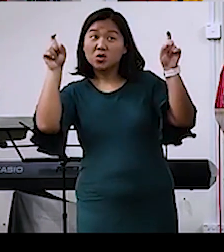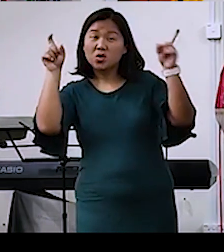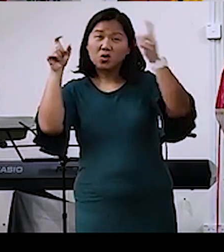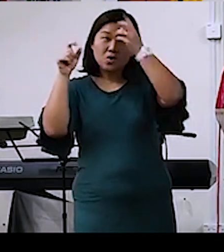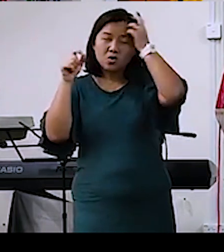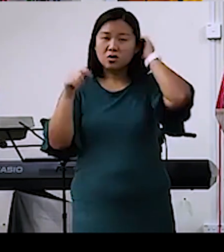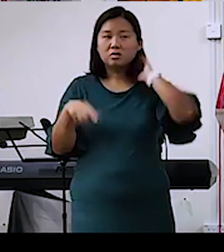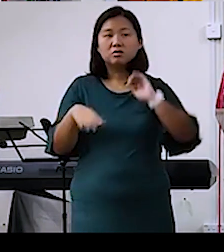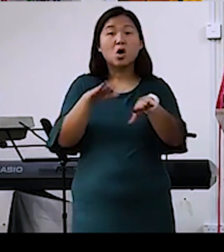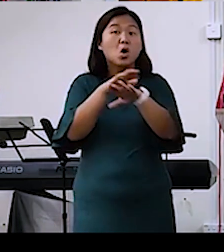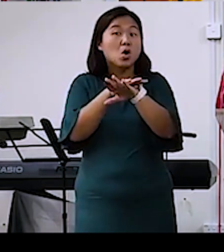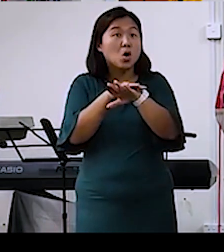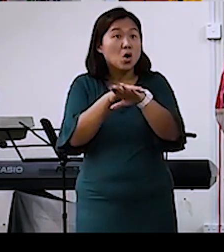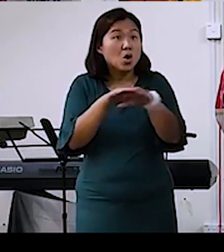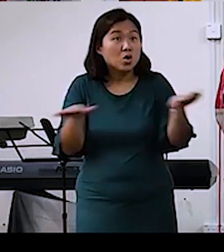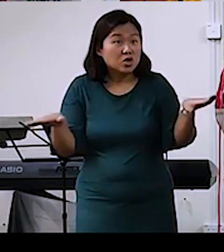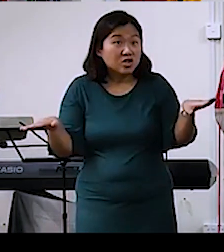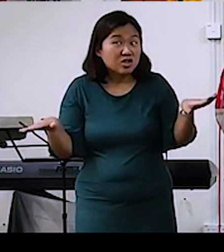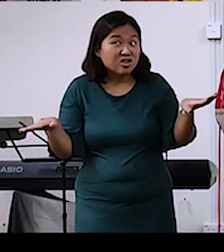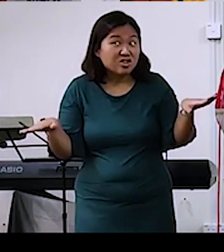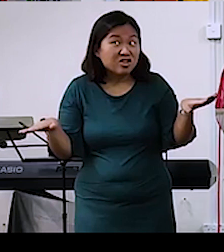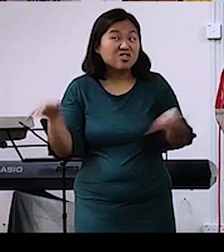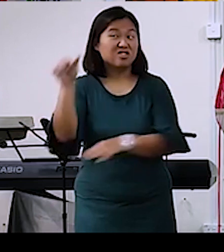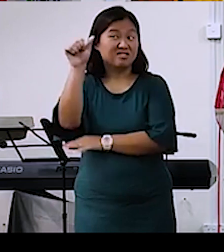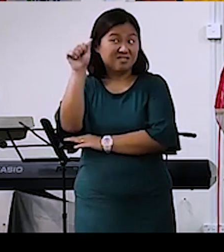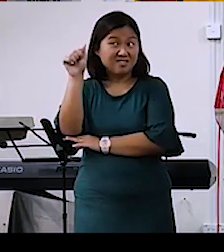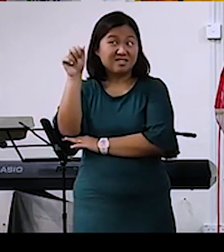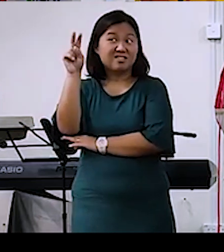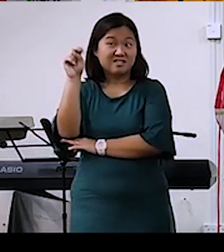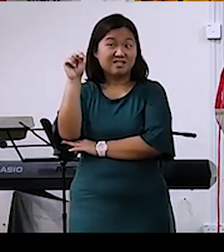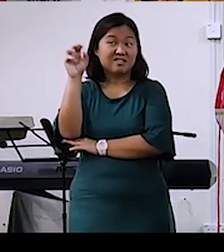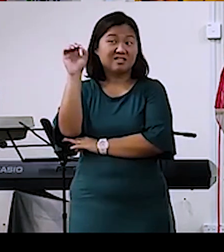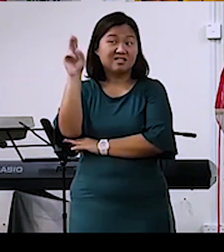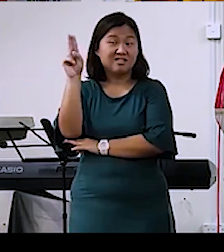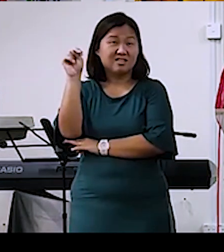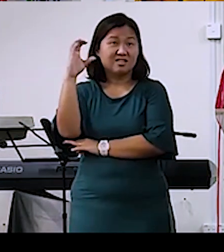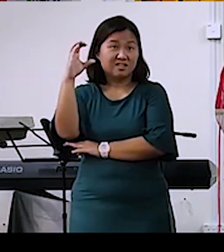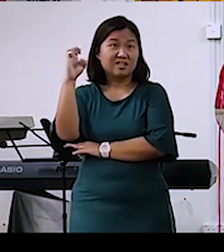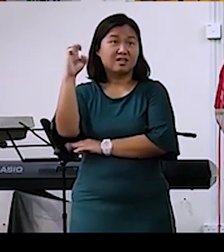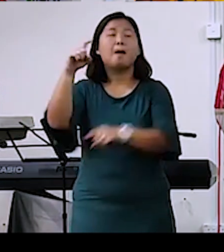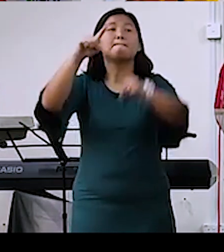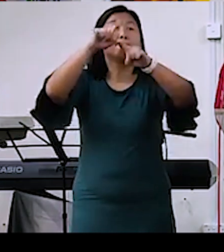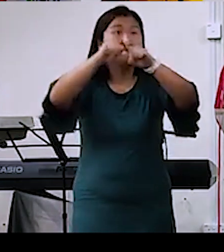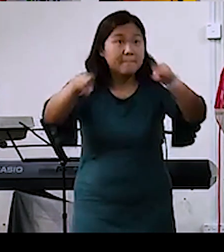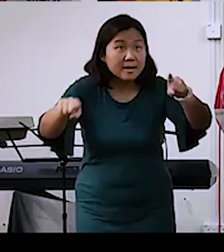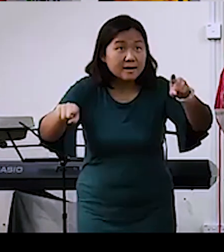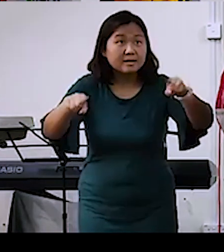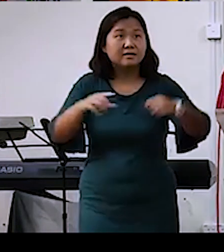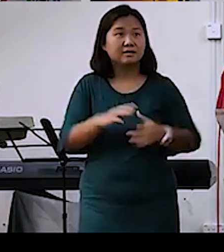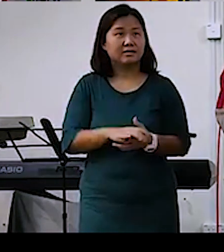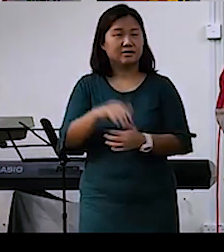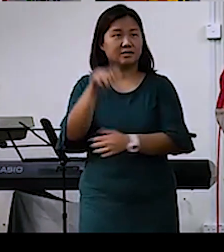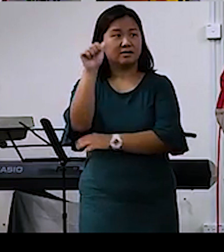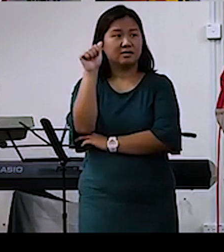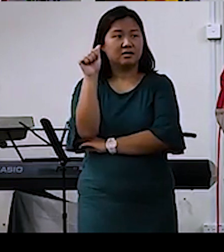Spirit. Don't announce but renounce. Do you get that? Yeah. Do you get that? Don't announce. Maybe we want to bring the